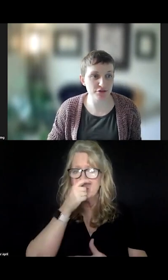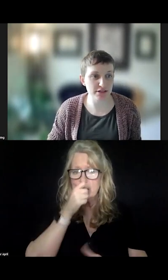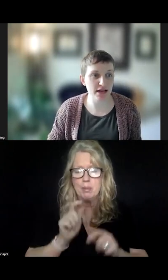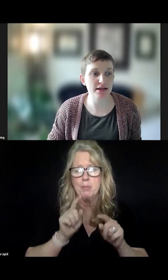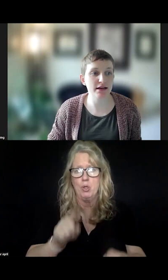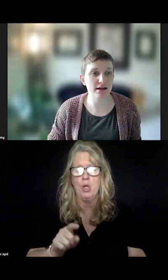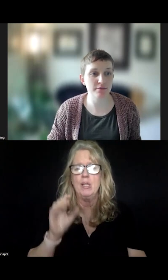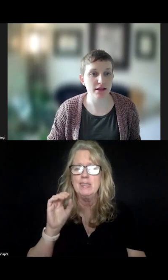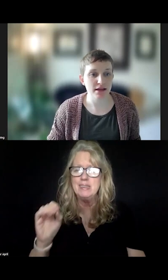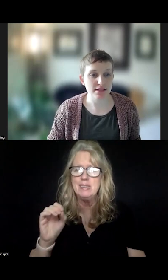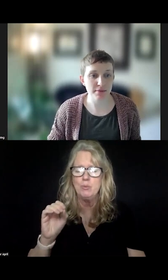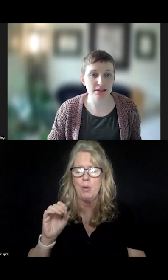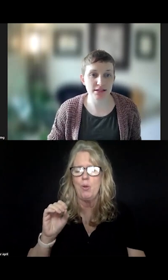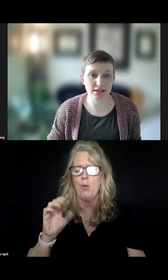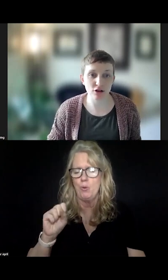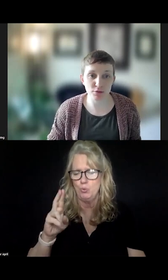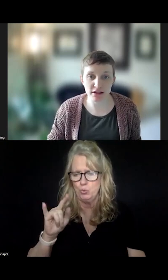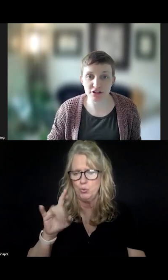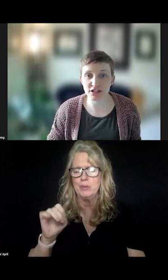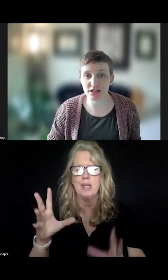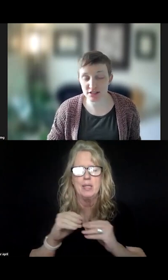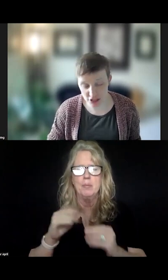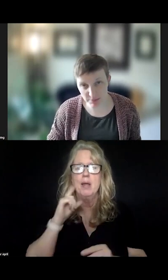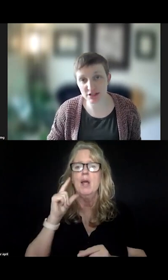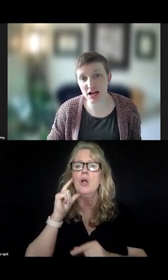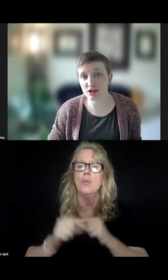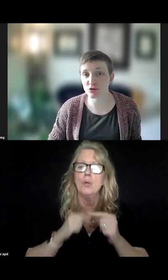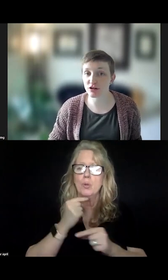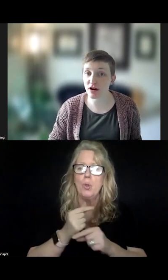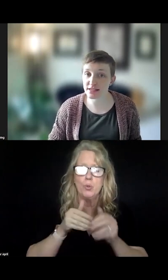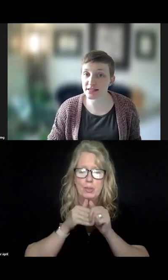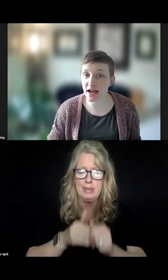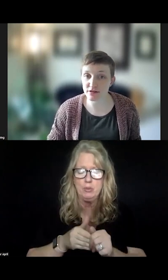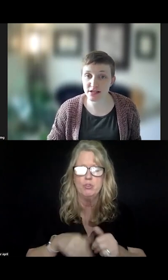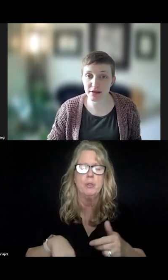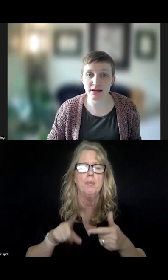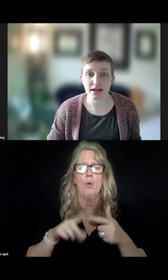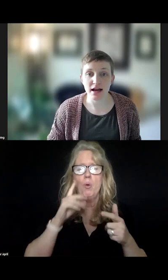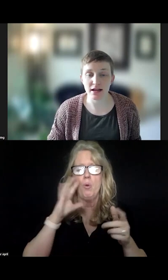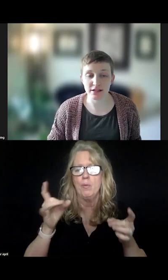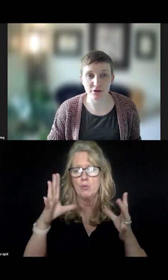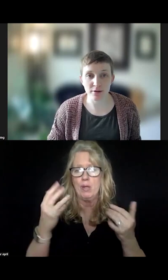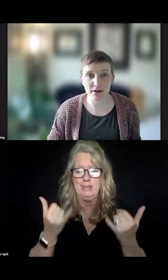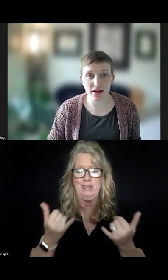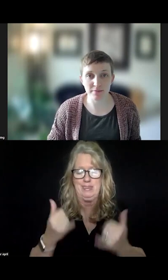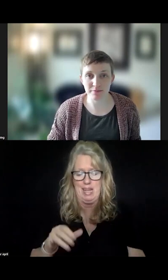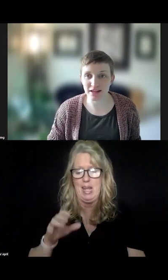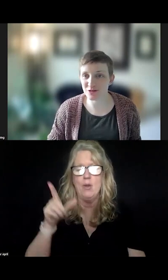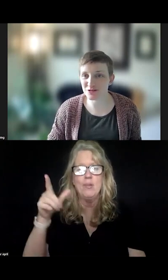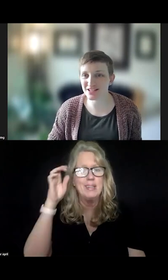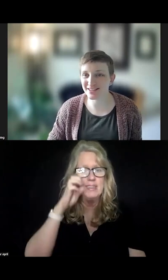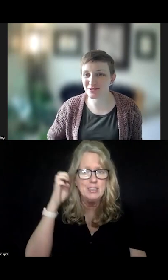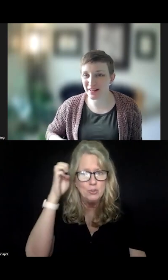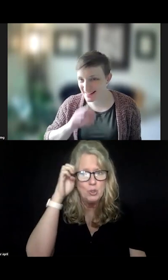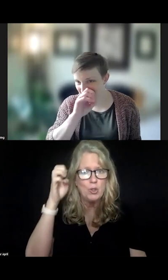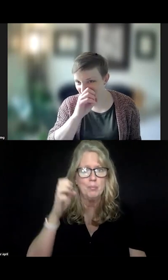Zero Suicide Summit, the Global Leadership Exchange, or the Crisis Now Summit in Europe, make